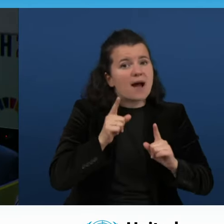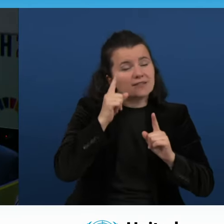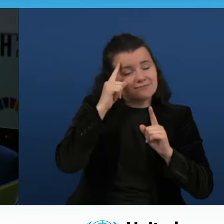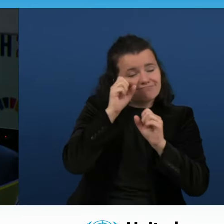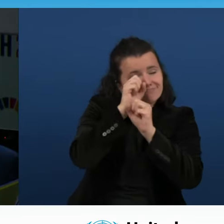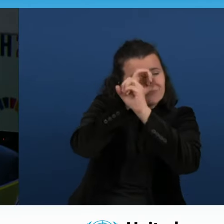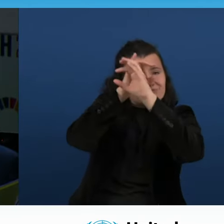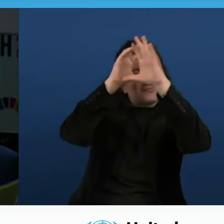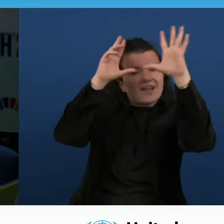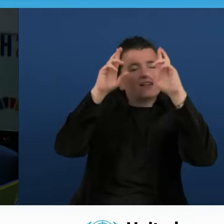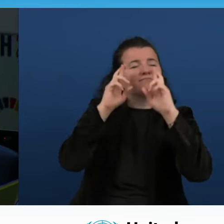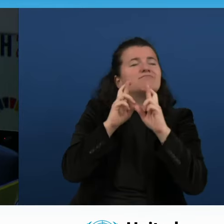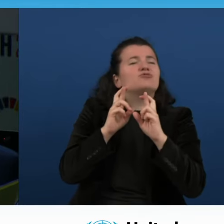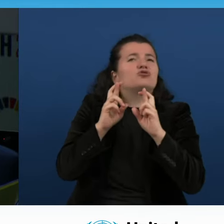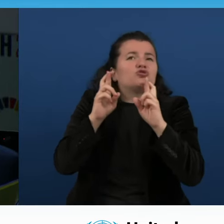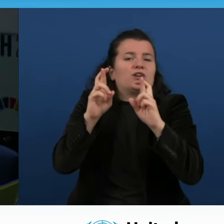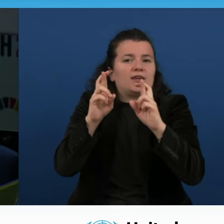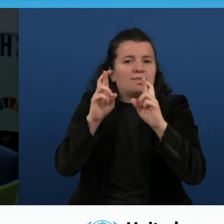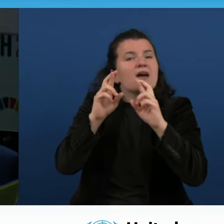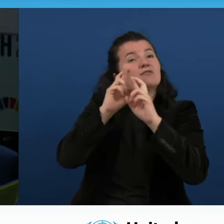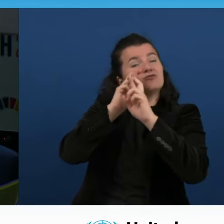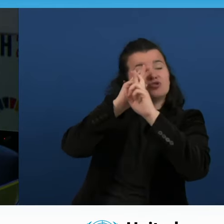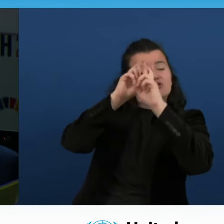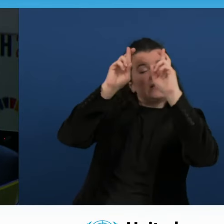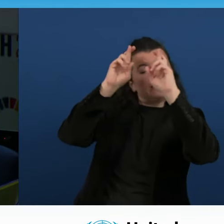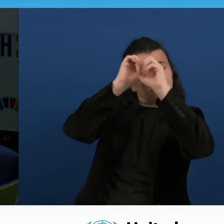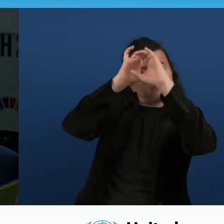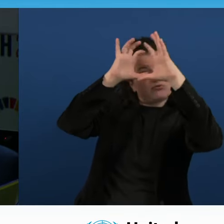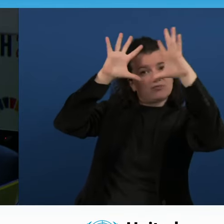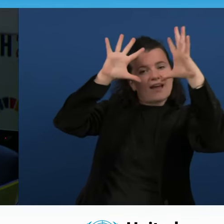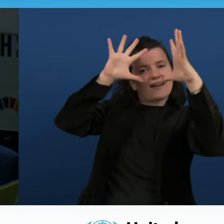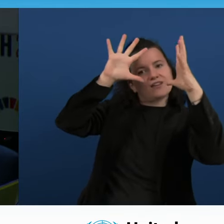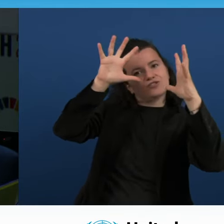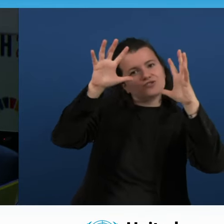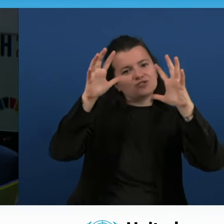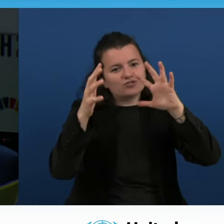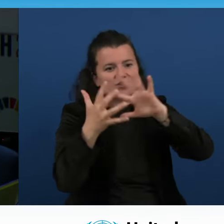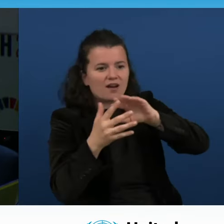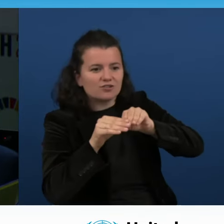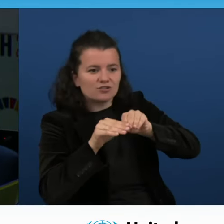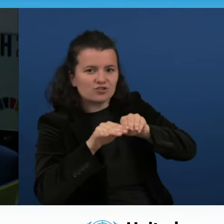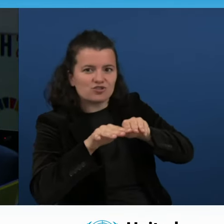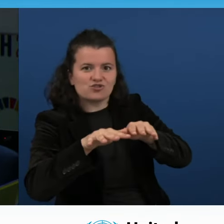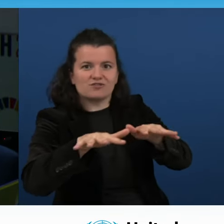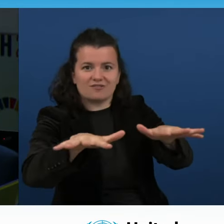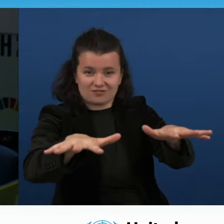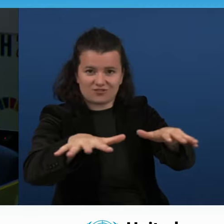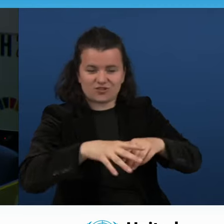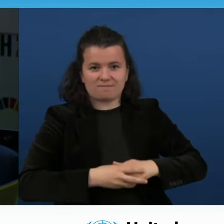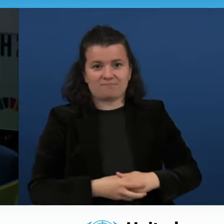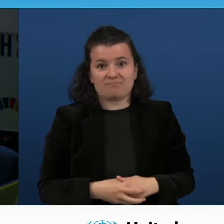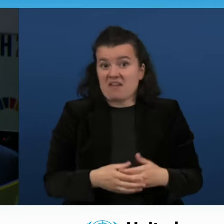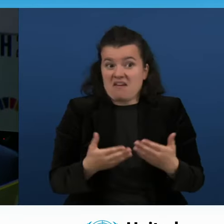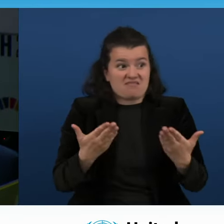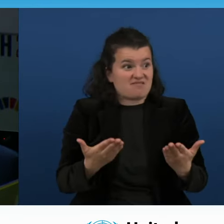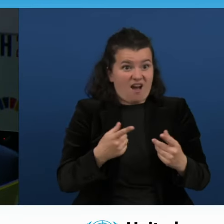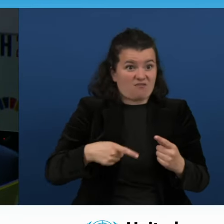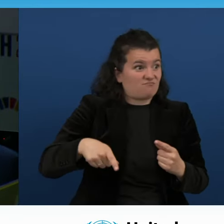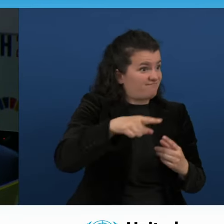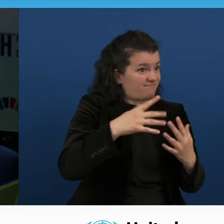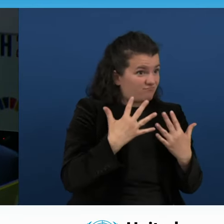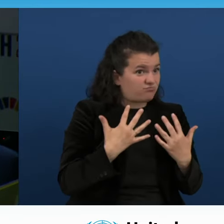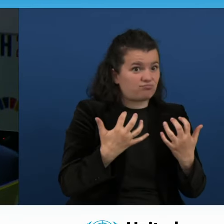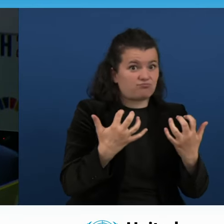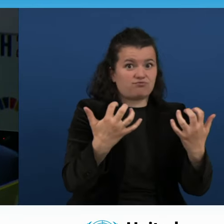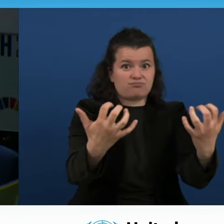these dreams to be transformed into lasting change. So to all of you, as we stand here together today at the United Nations